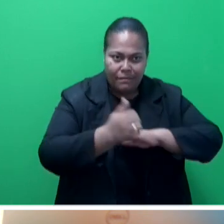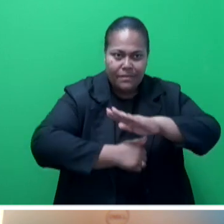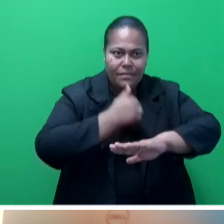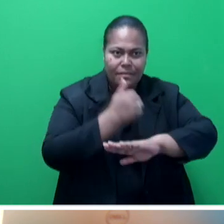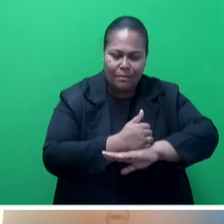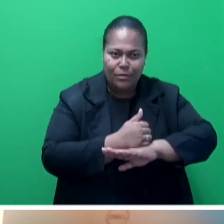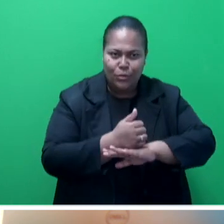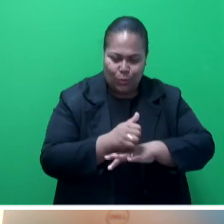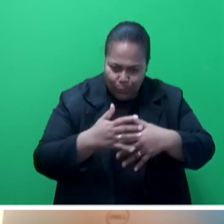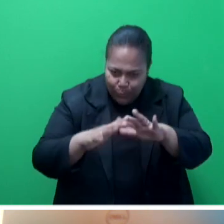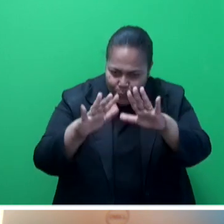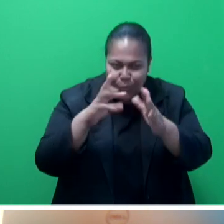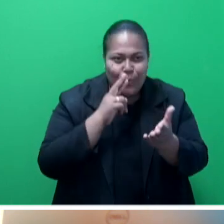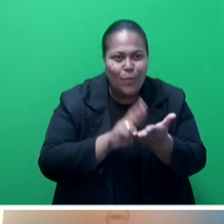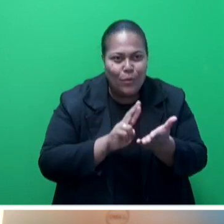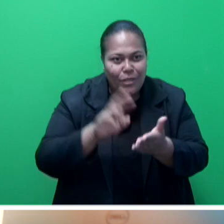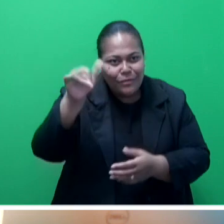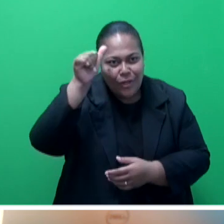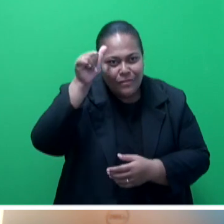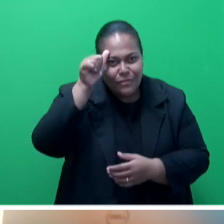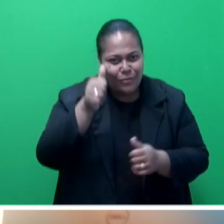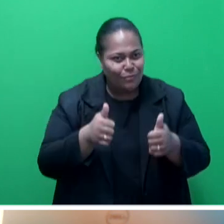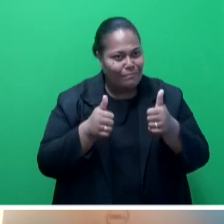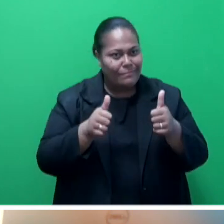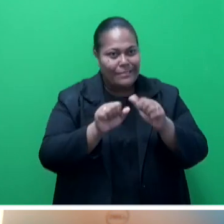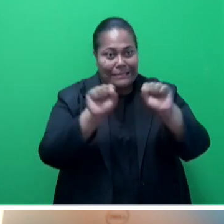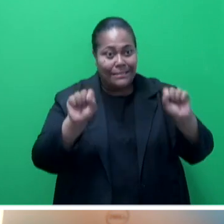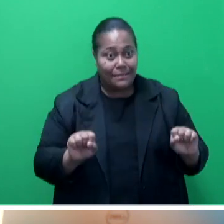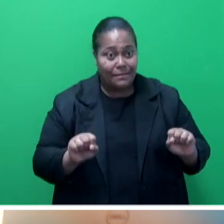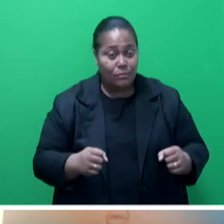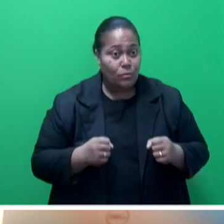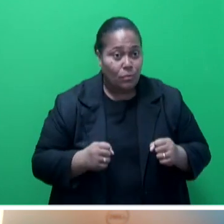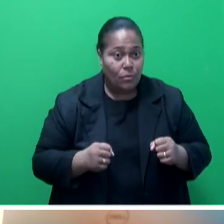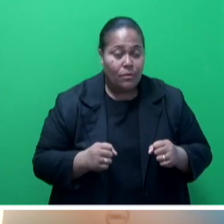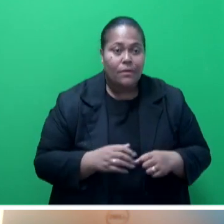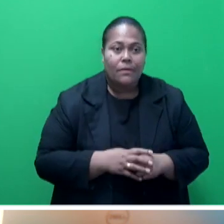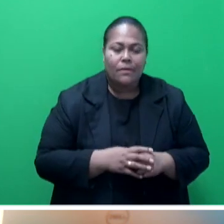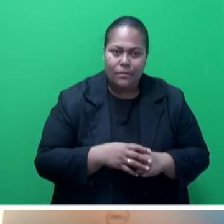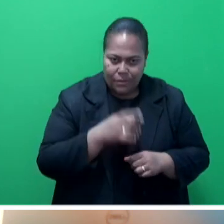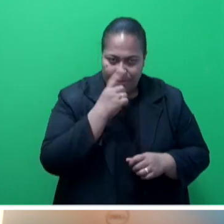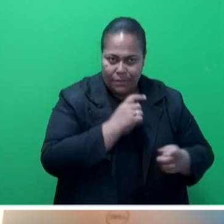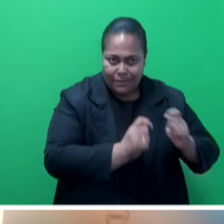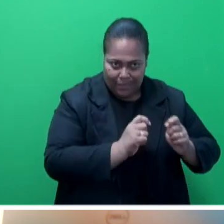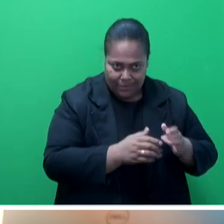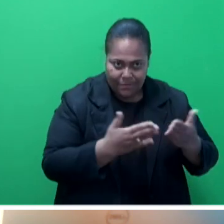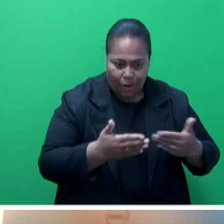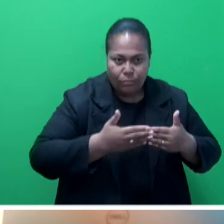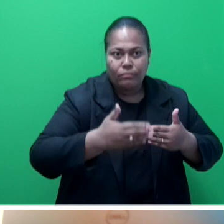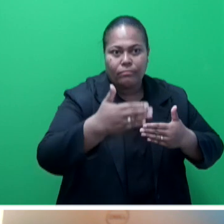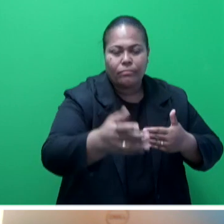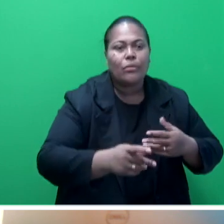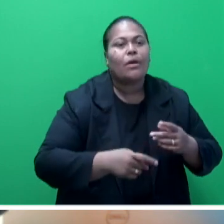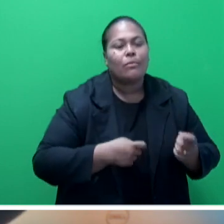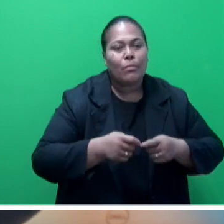reputable monitoring, reporting and verification system that will have been rigorously tested in preparation for future carbon trade